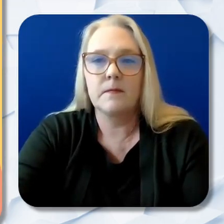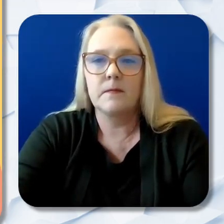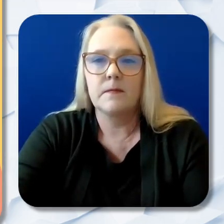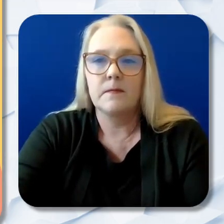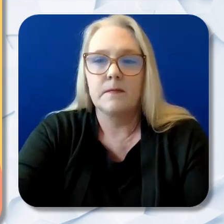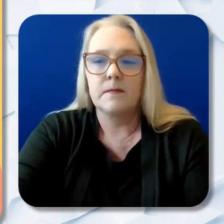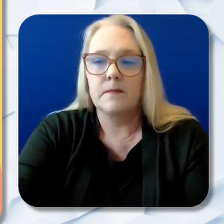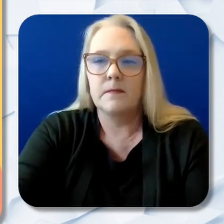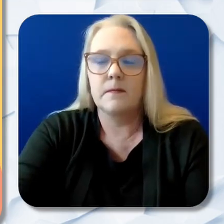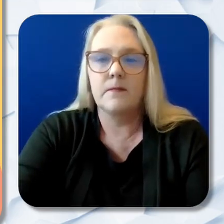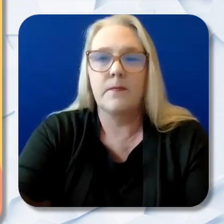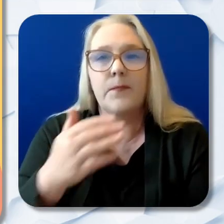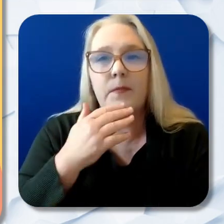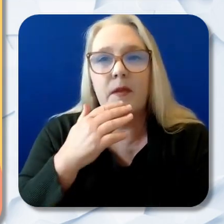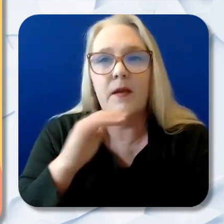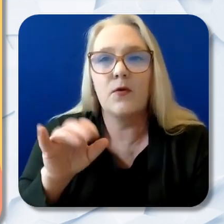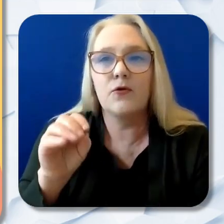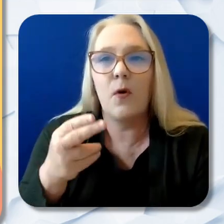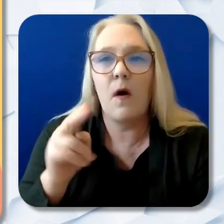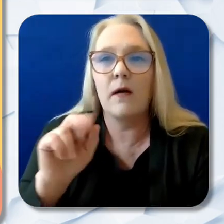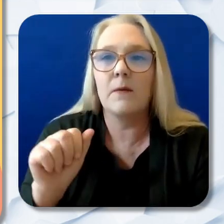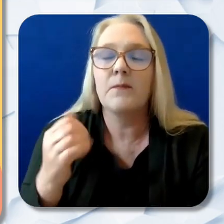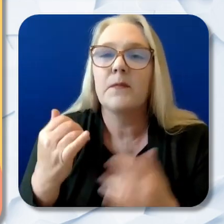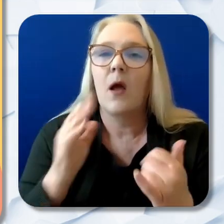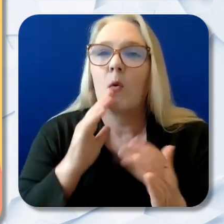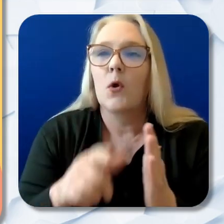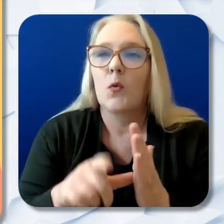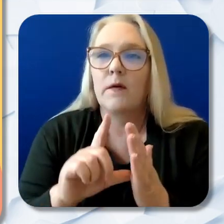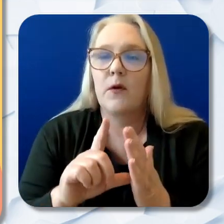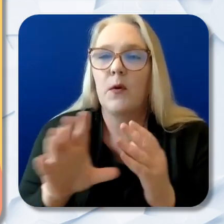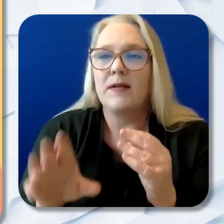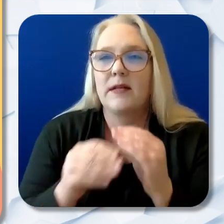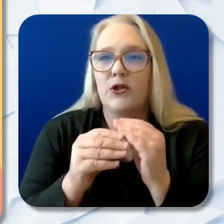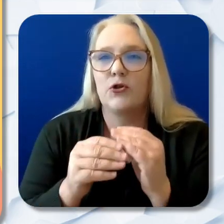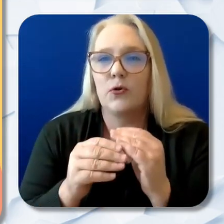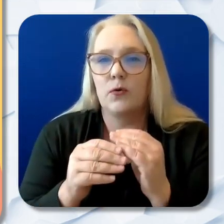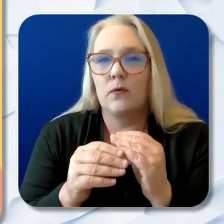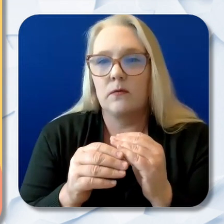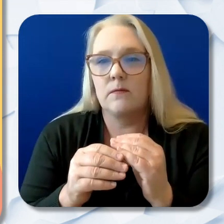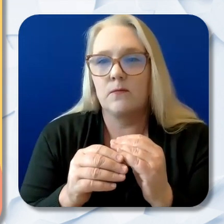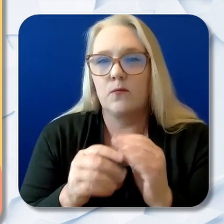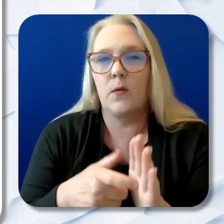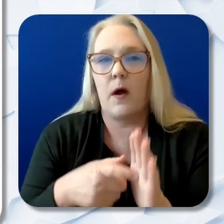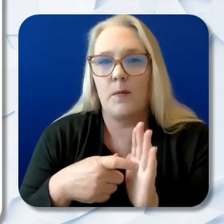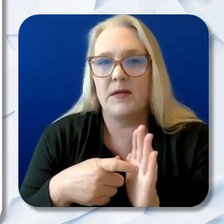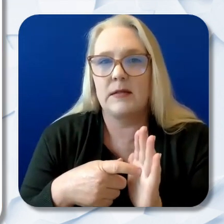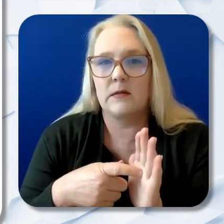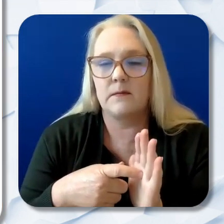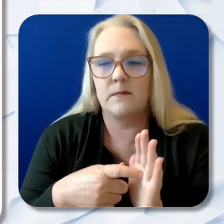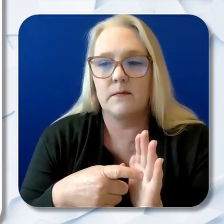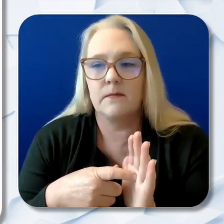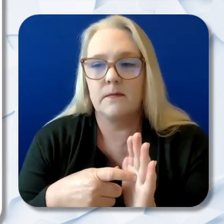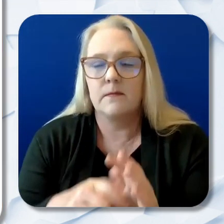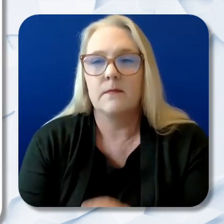All right. Thank you, Johanna. So now we will review some additional environment requirements. Next slide, please.